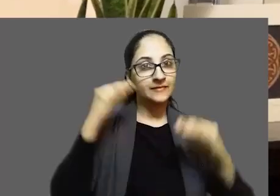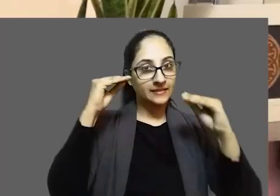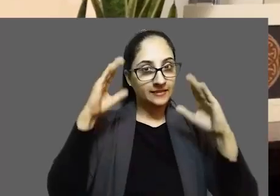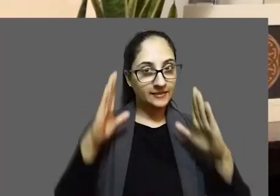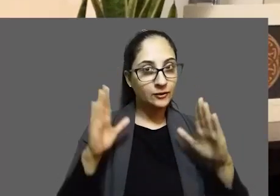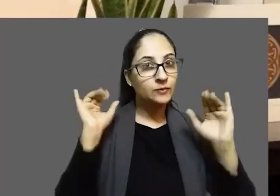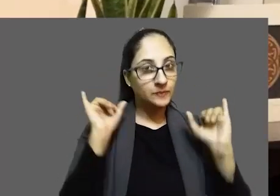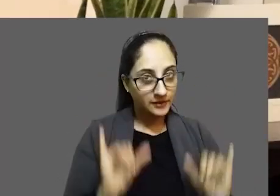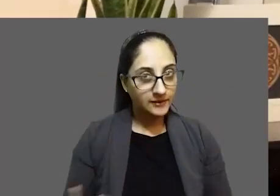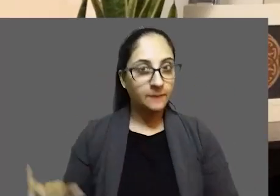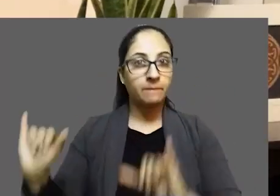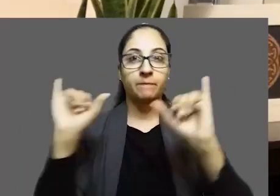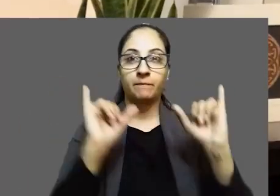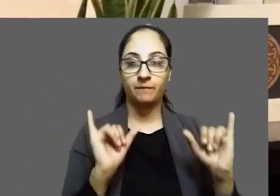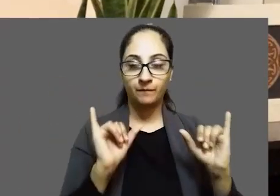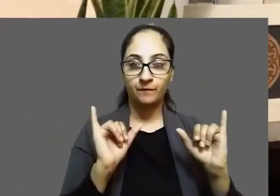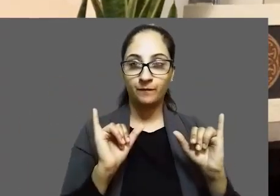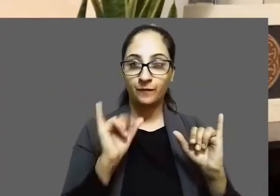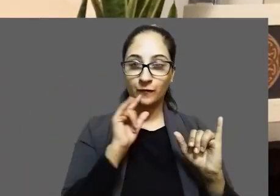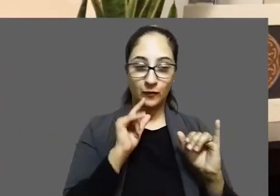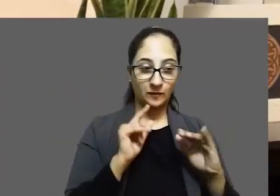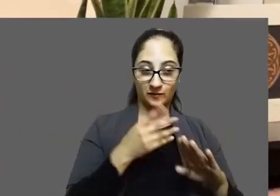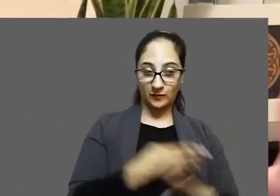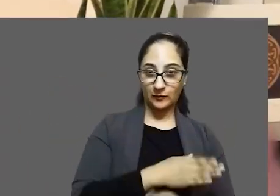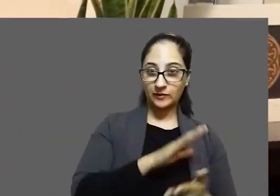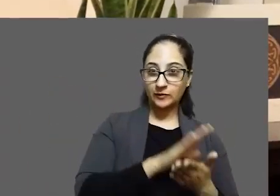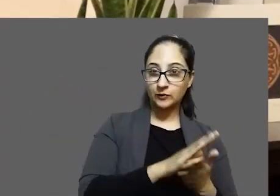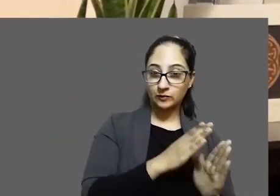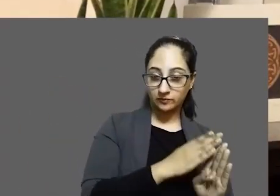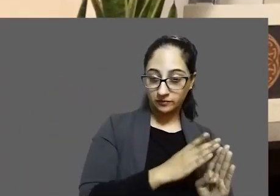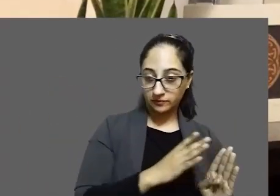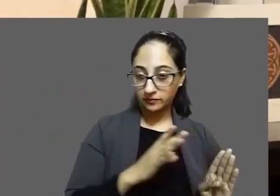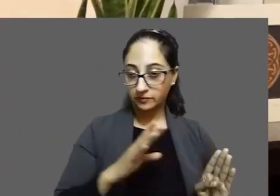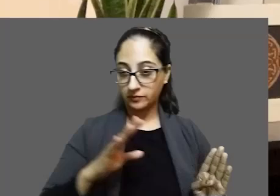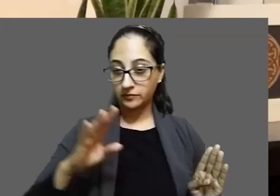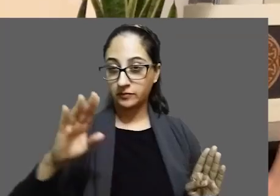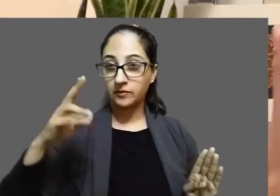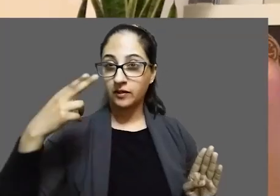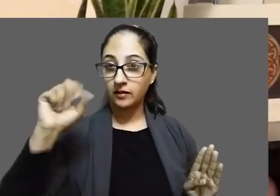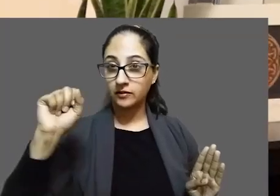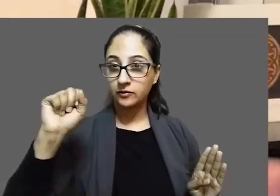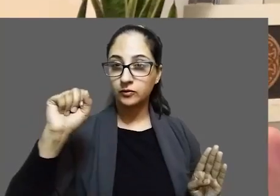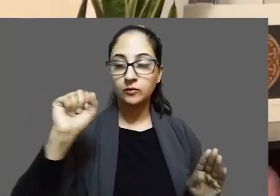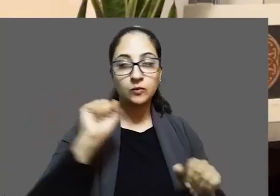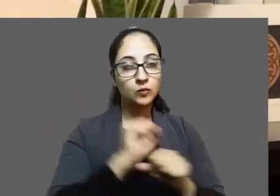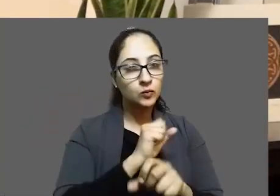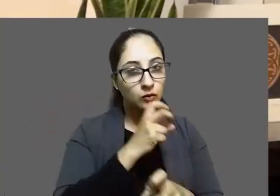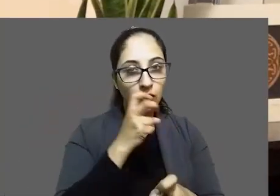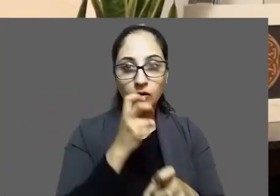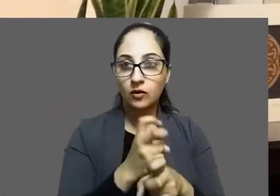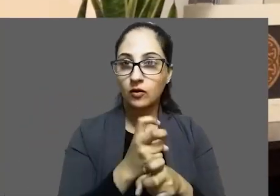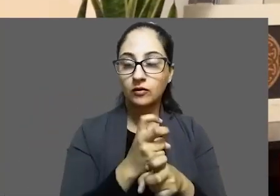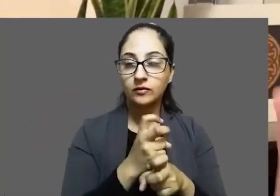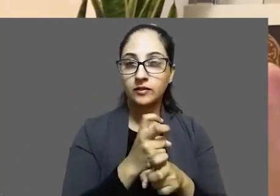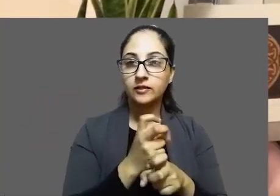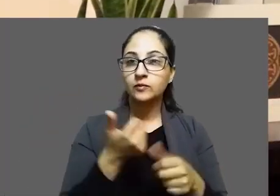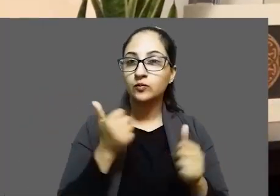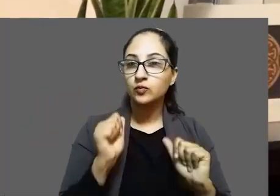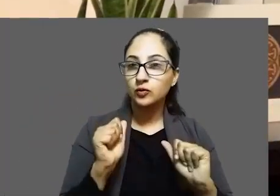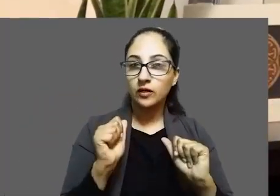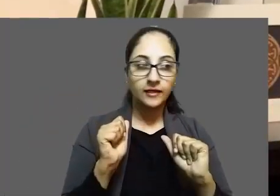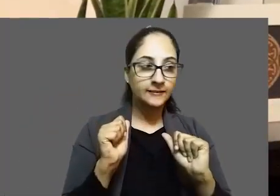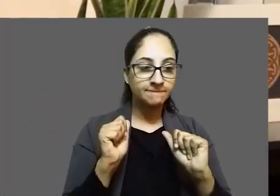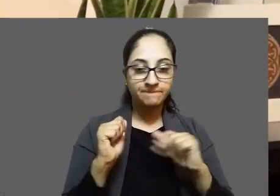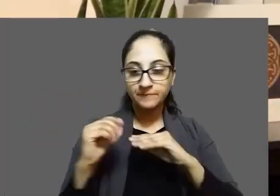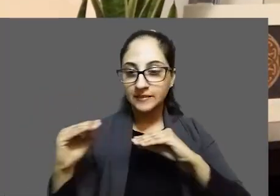from across the country, right from pre-primary all the way to secondary, have been working so hard to